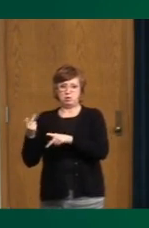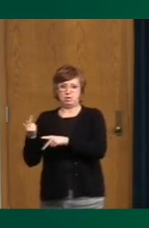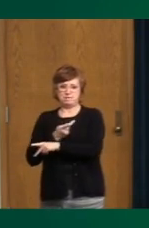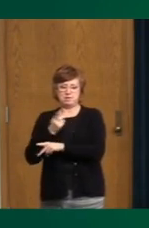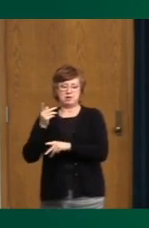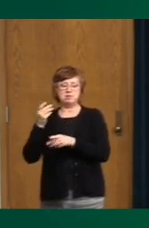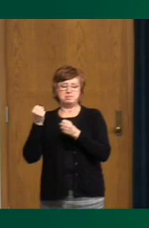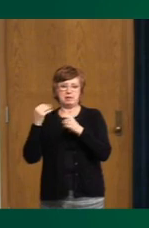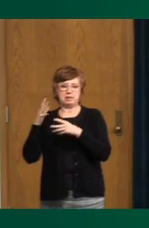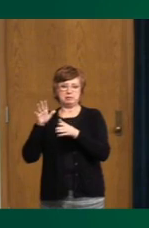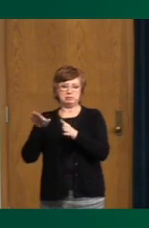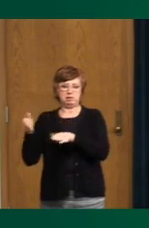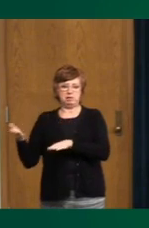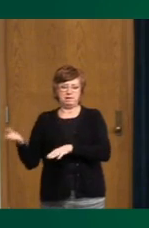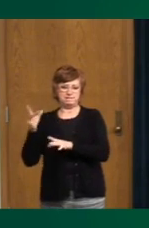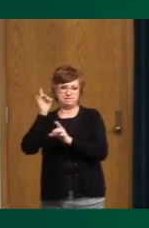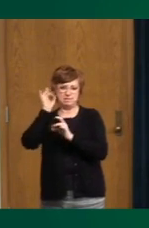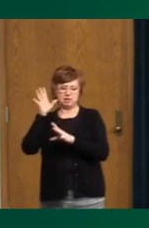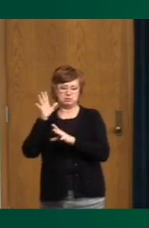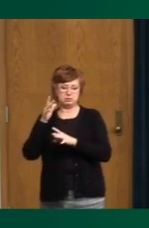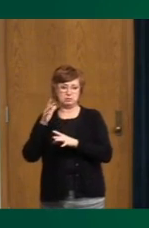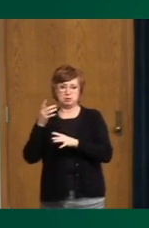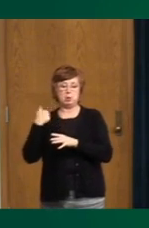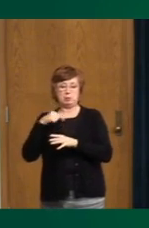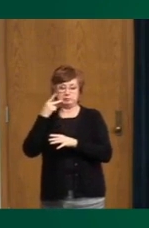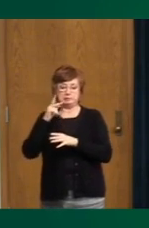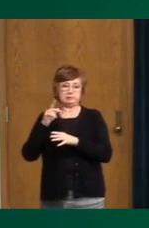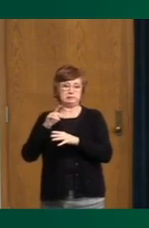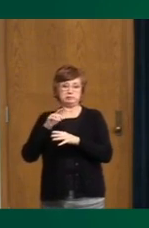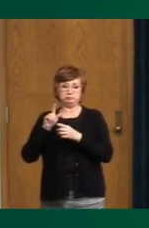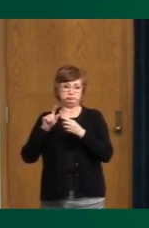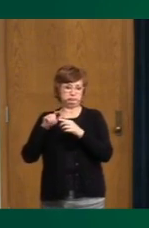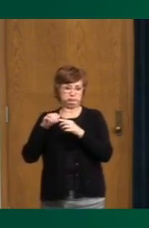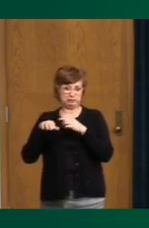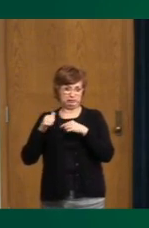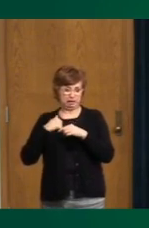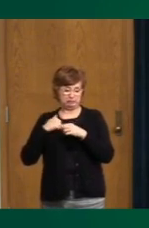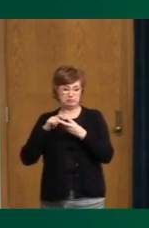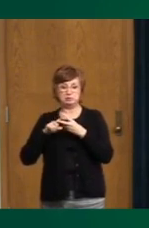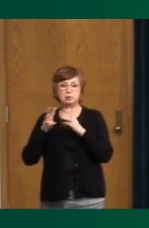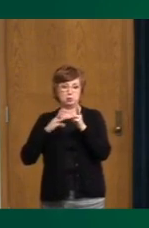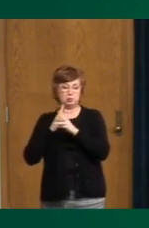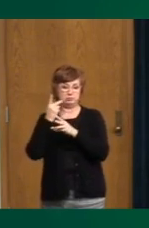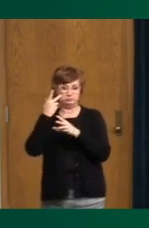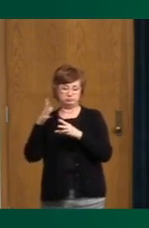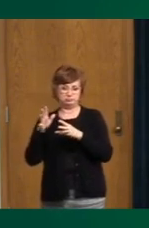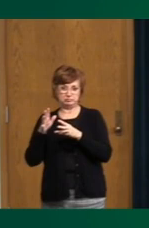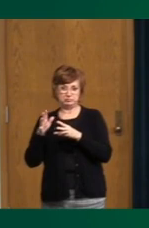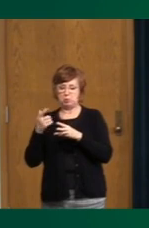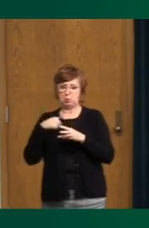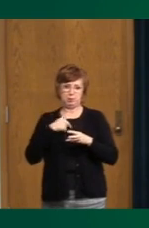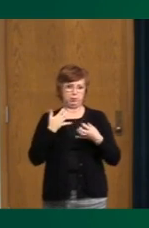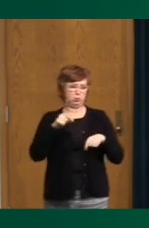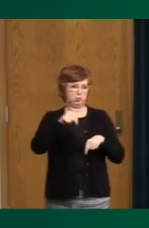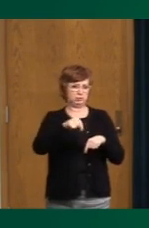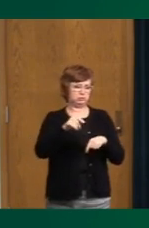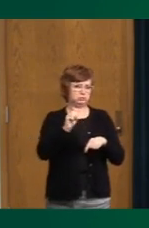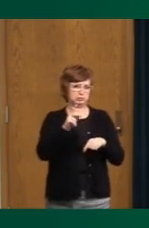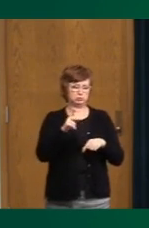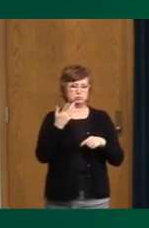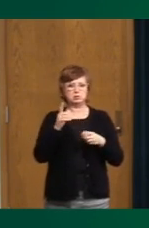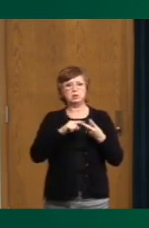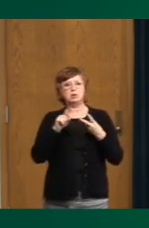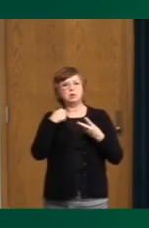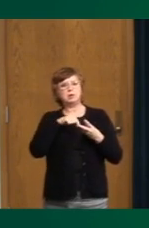here. As we now have or have had COVID present in over 20 long-term care facilities